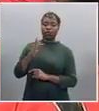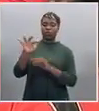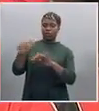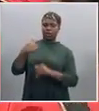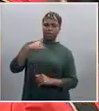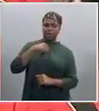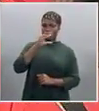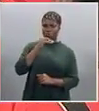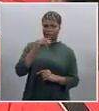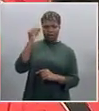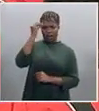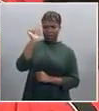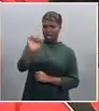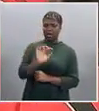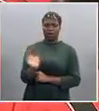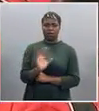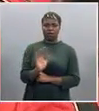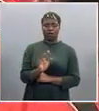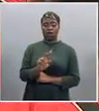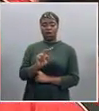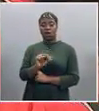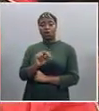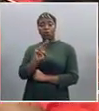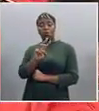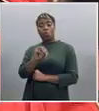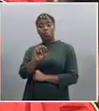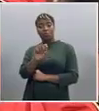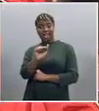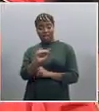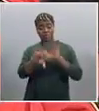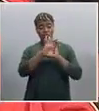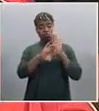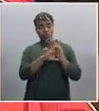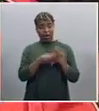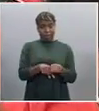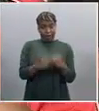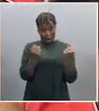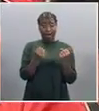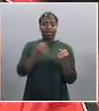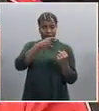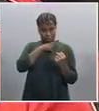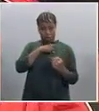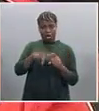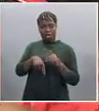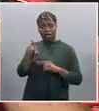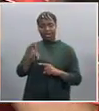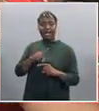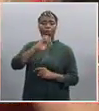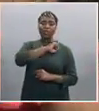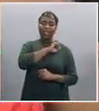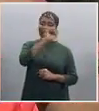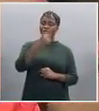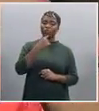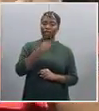his behalf. NUMSA was expelled for violating the constitution of the federation, and Cosatu has said